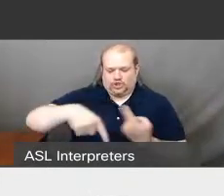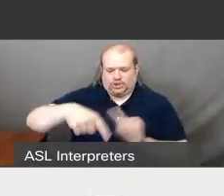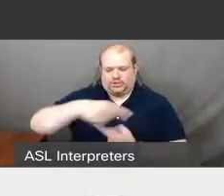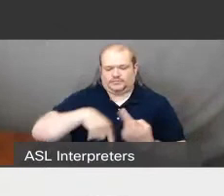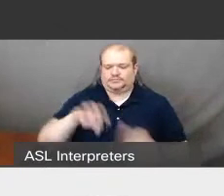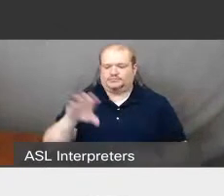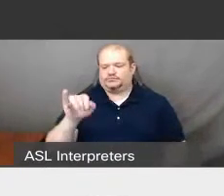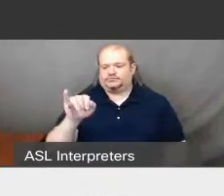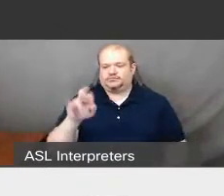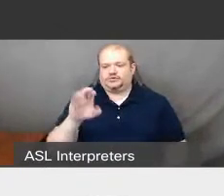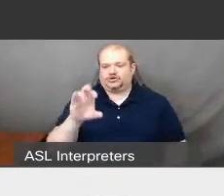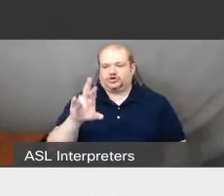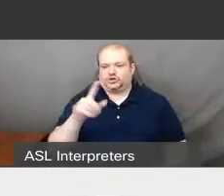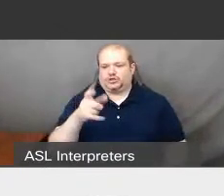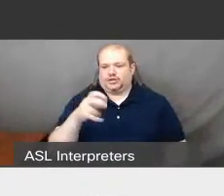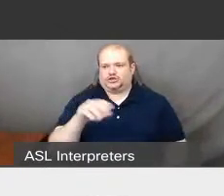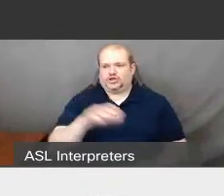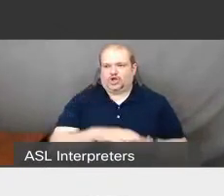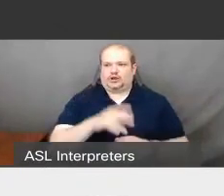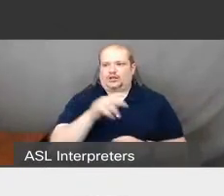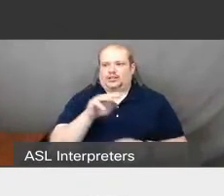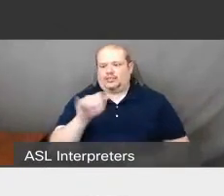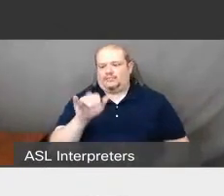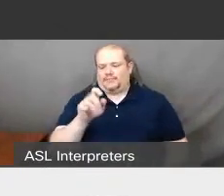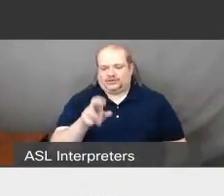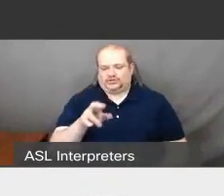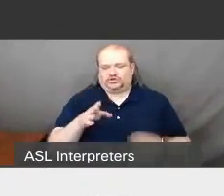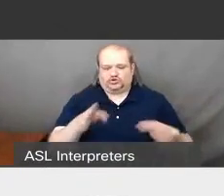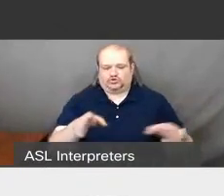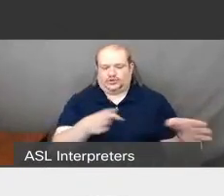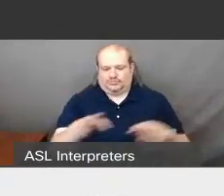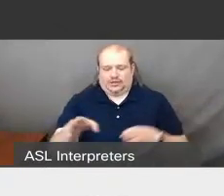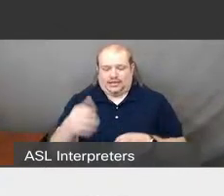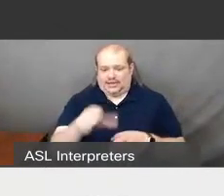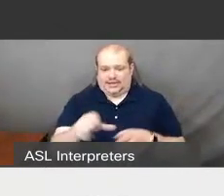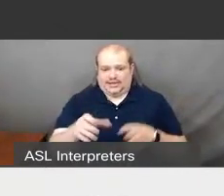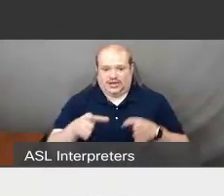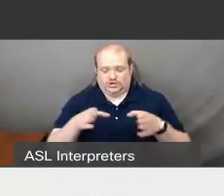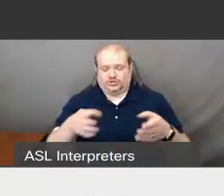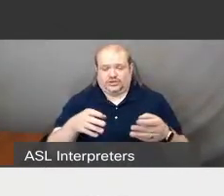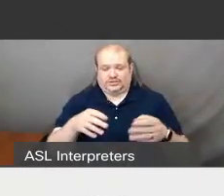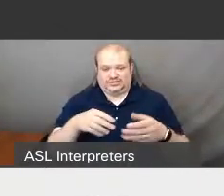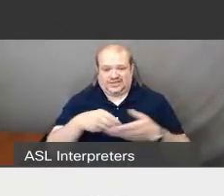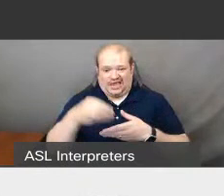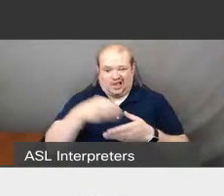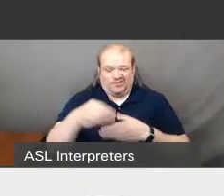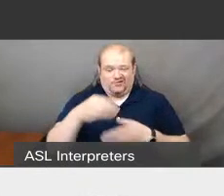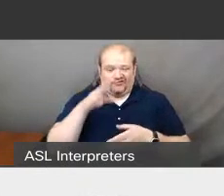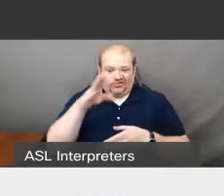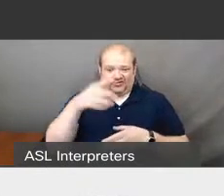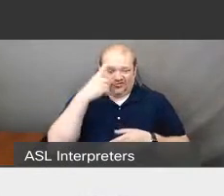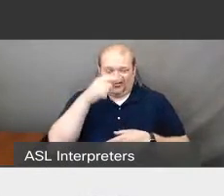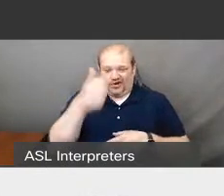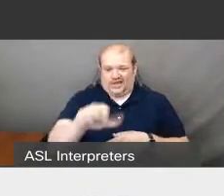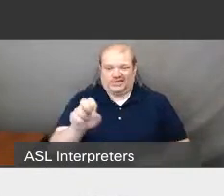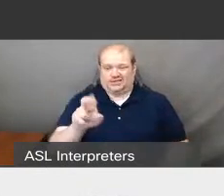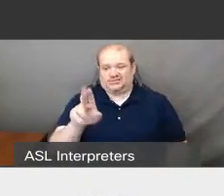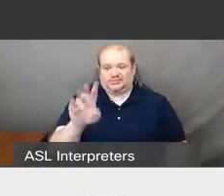is there any streets that will come out of this in the future for any subdivision